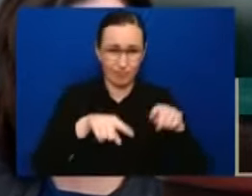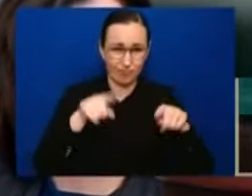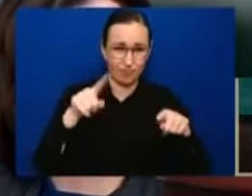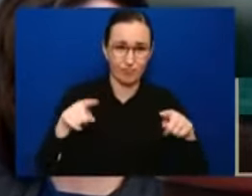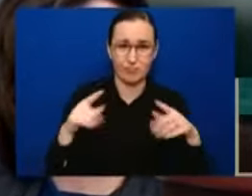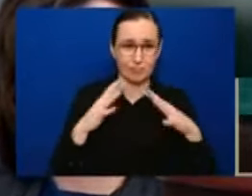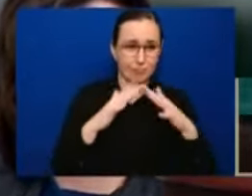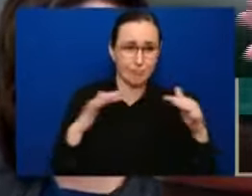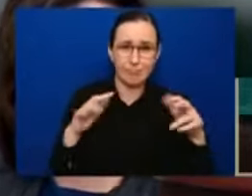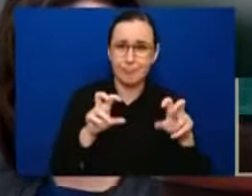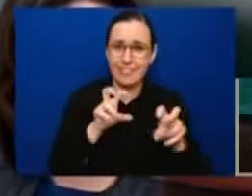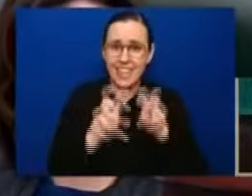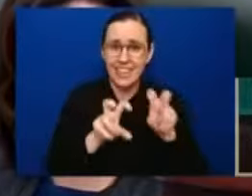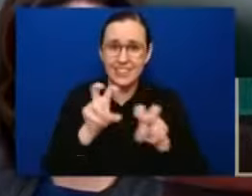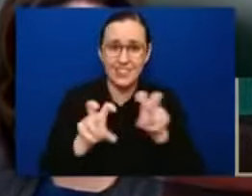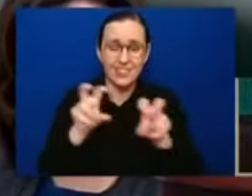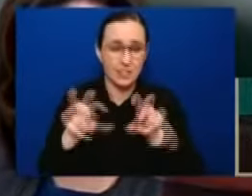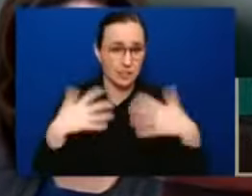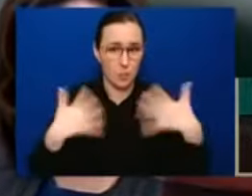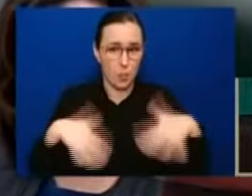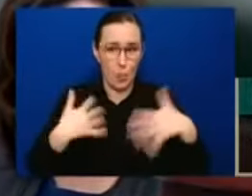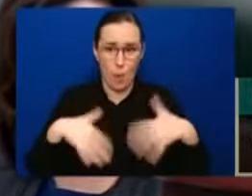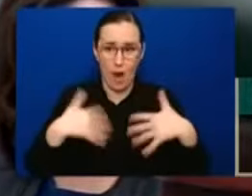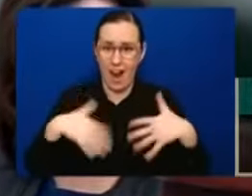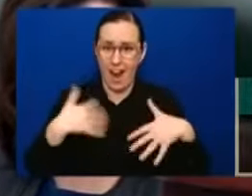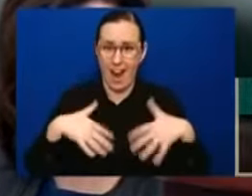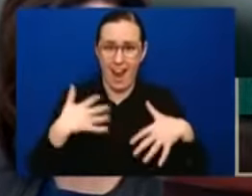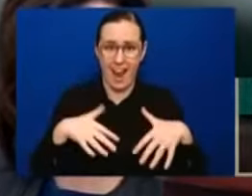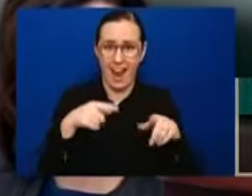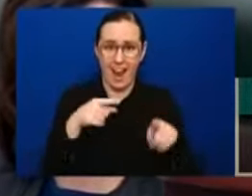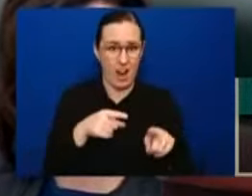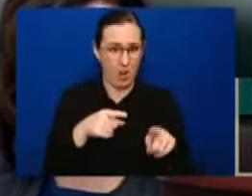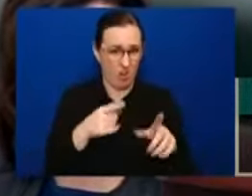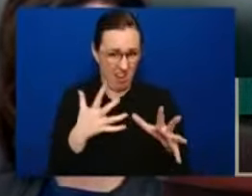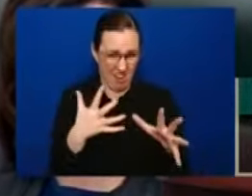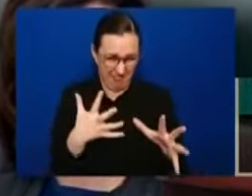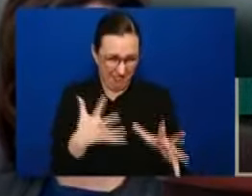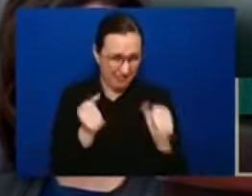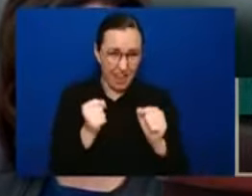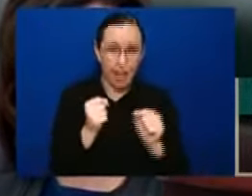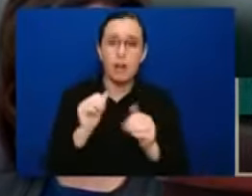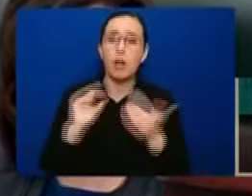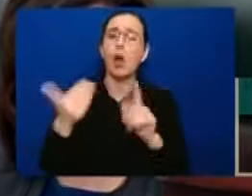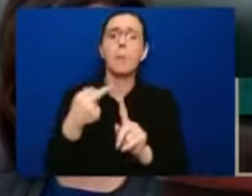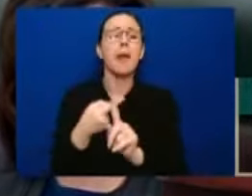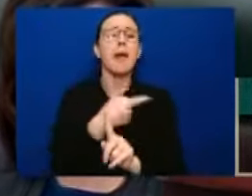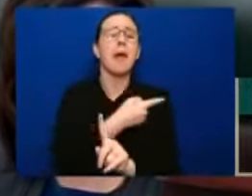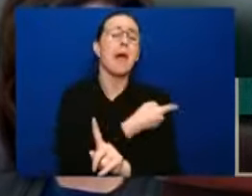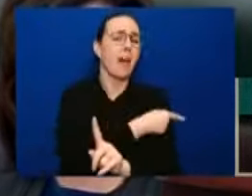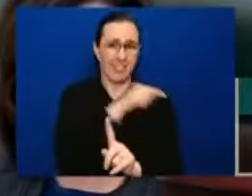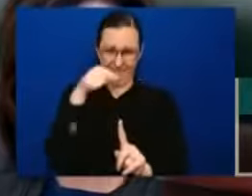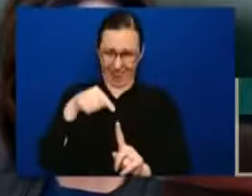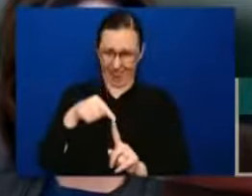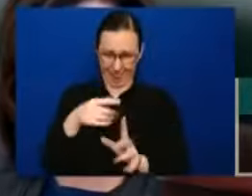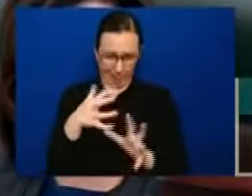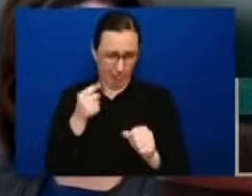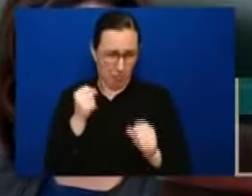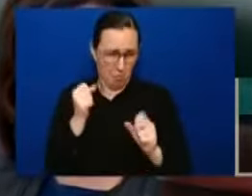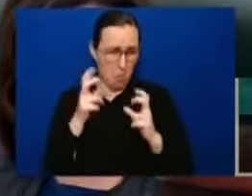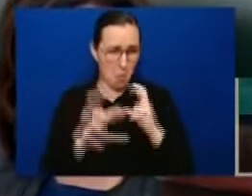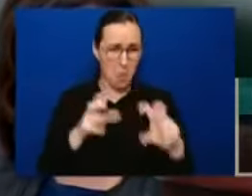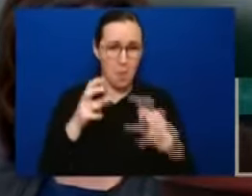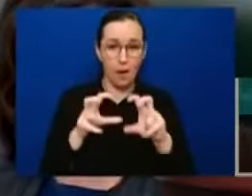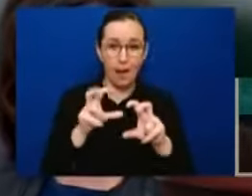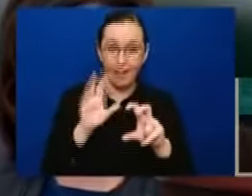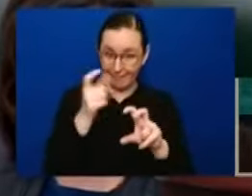lifetime. Over the next few years, this increased investment will create job and career opportunities in a host of occupations